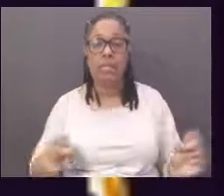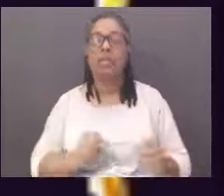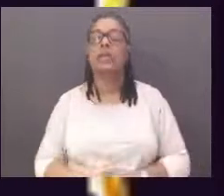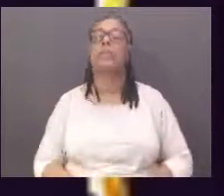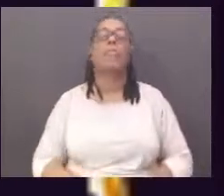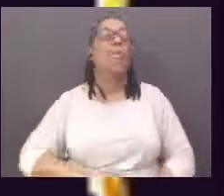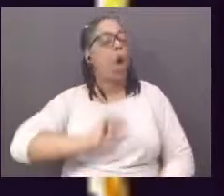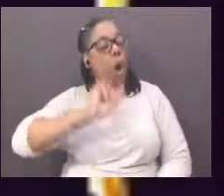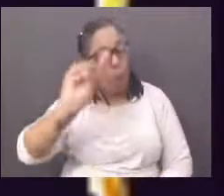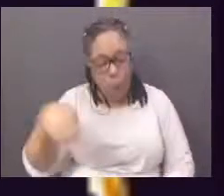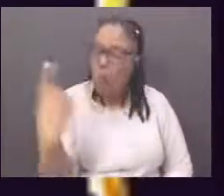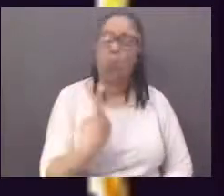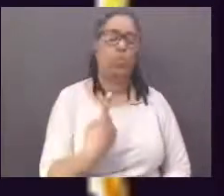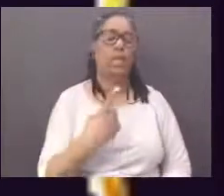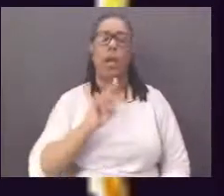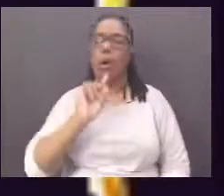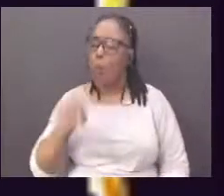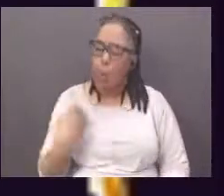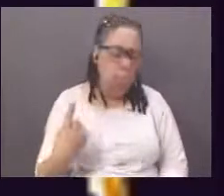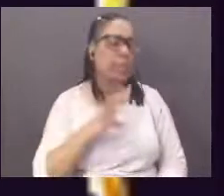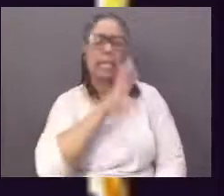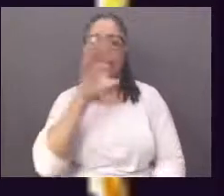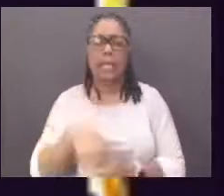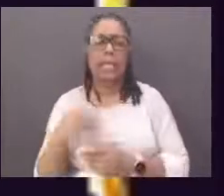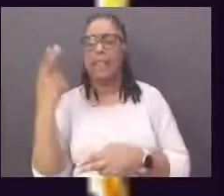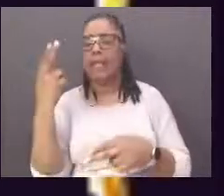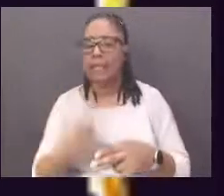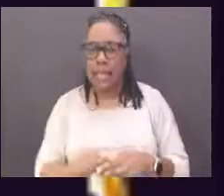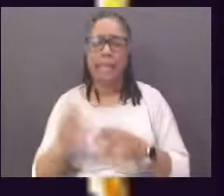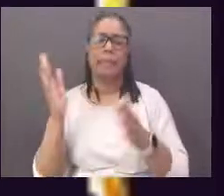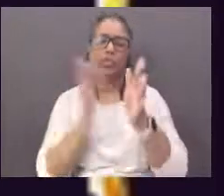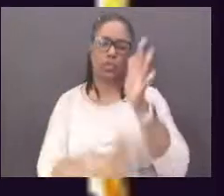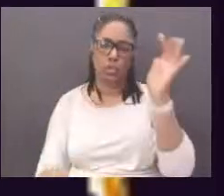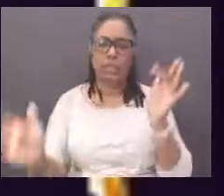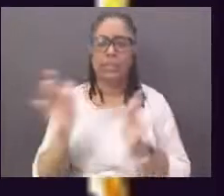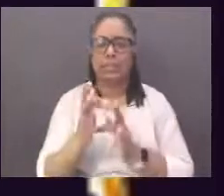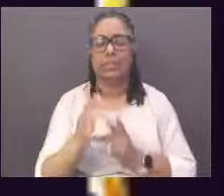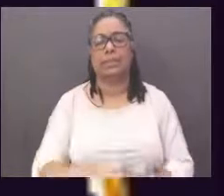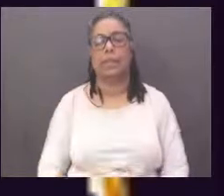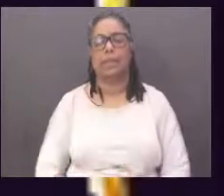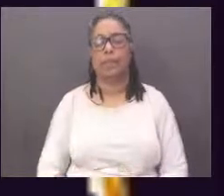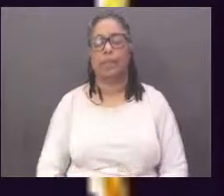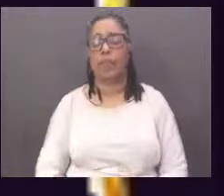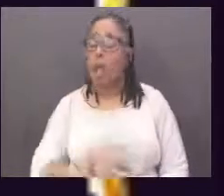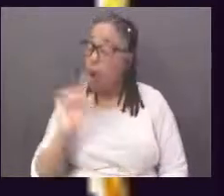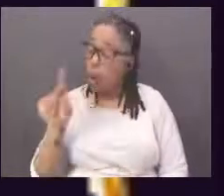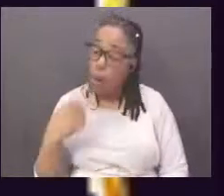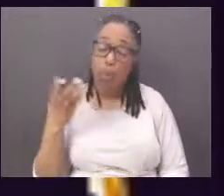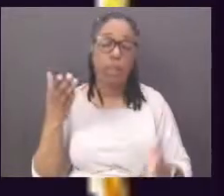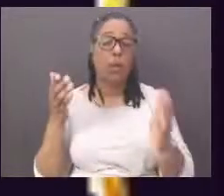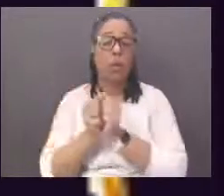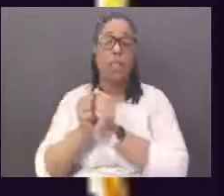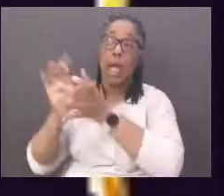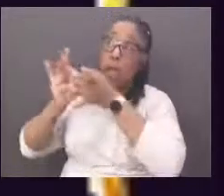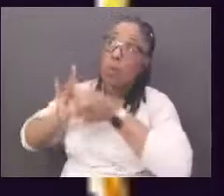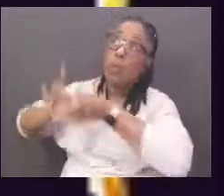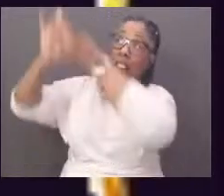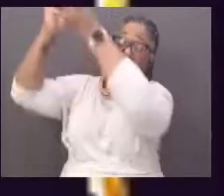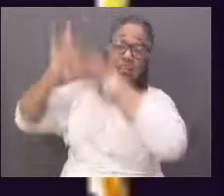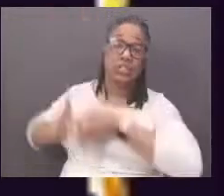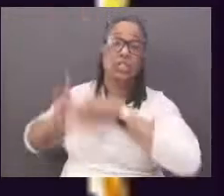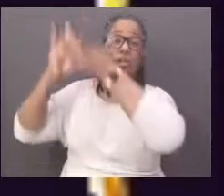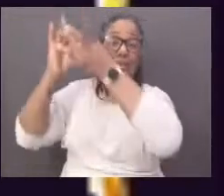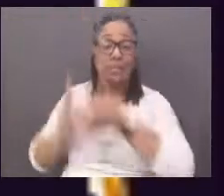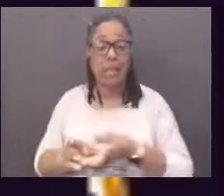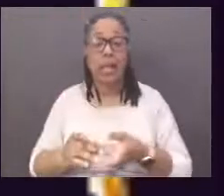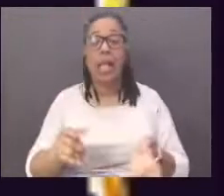and through and because of the power of Jesus, and only through a personal relationship with Jesus that men